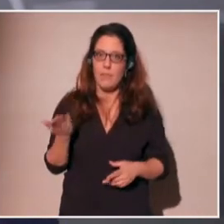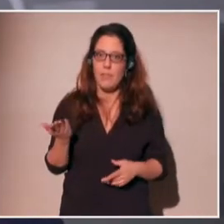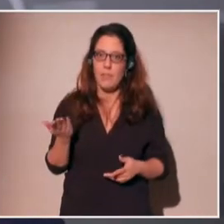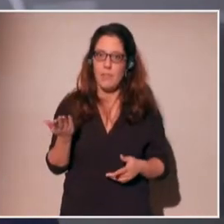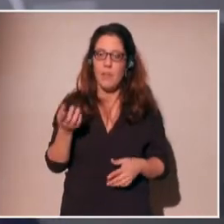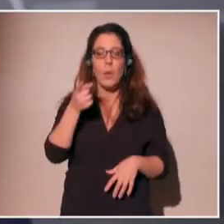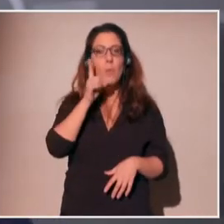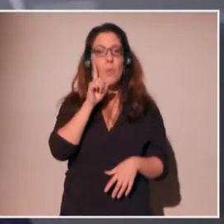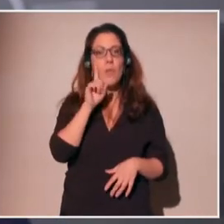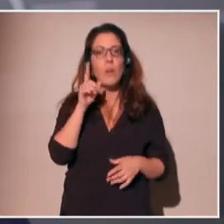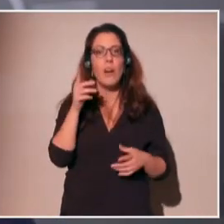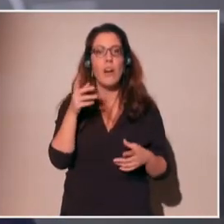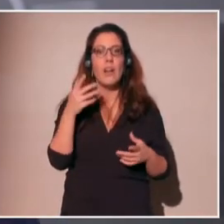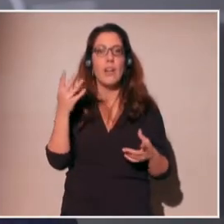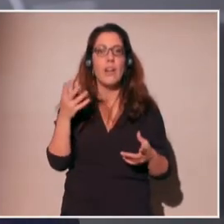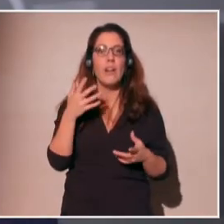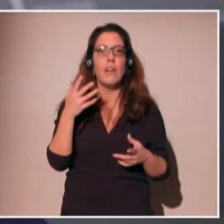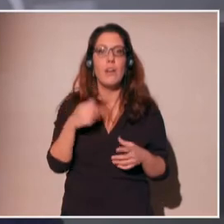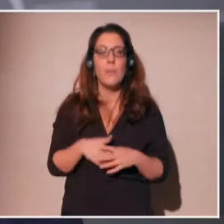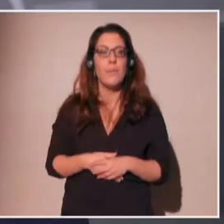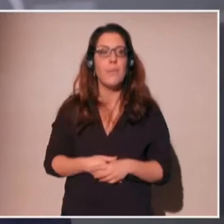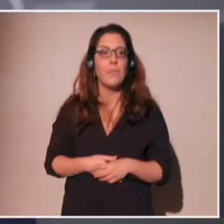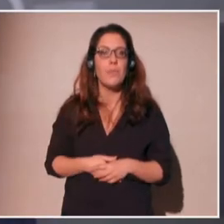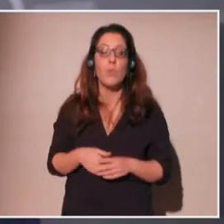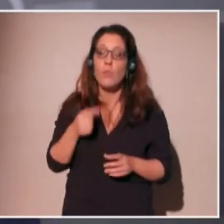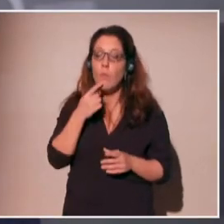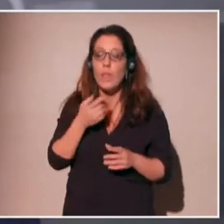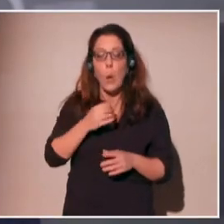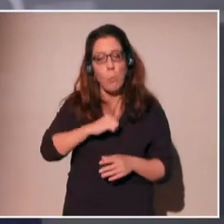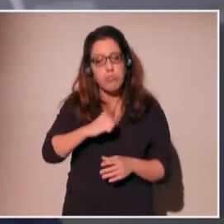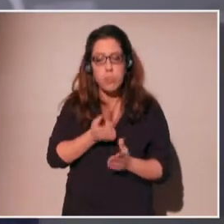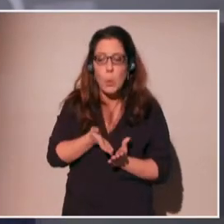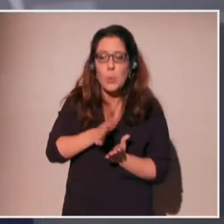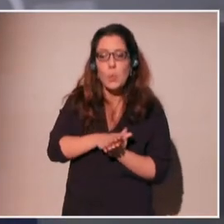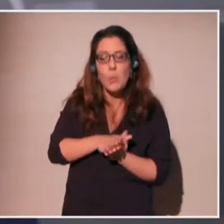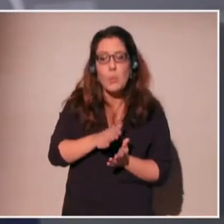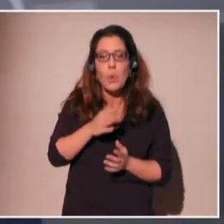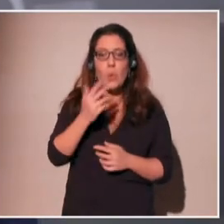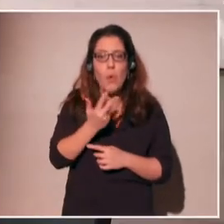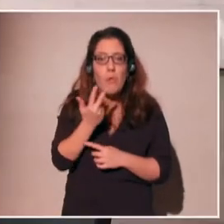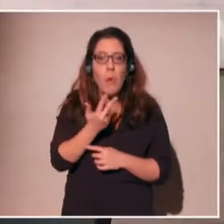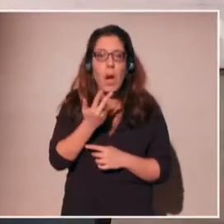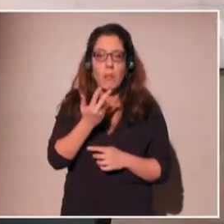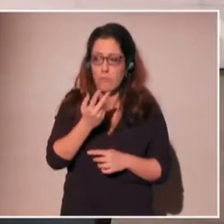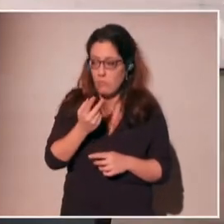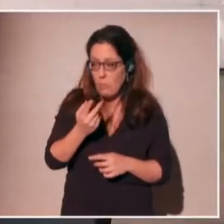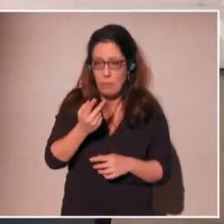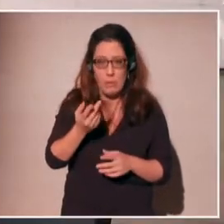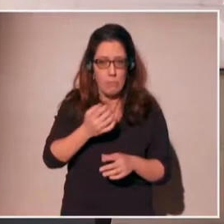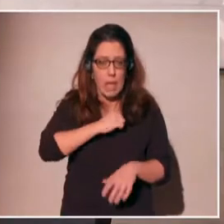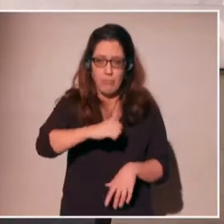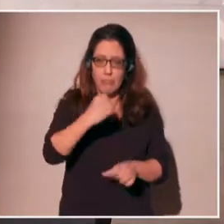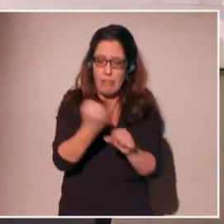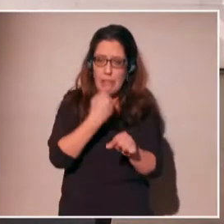10. We are speaking about time 100, 1,000. It's a disrupting approach when you are using